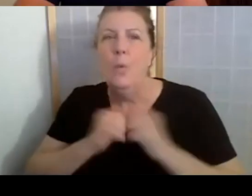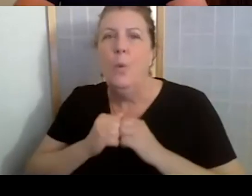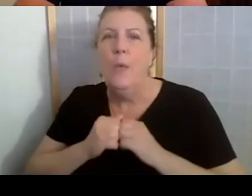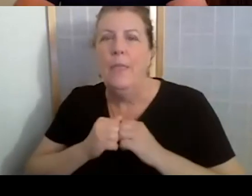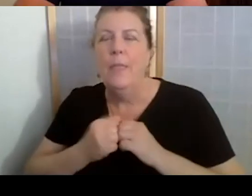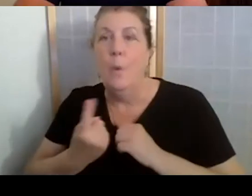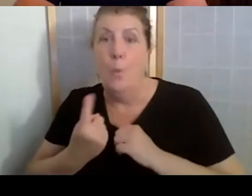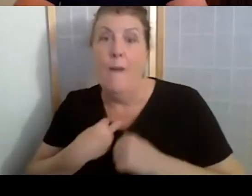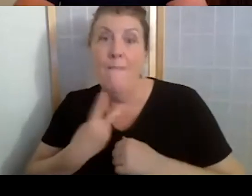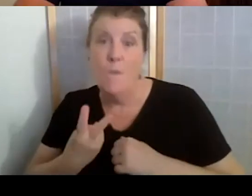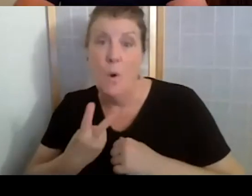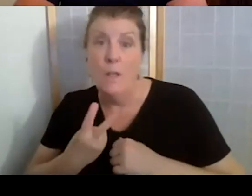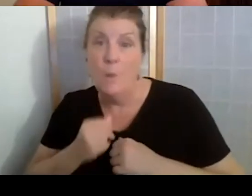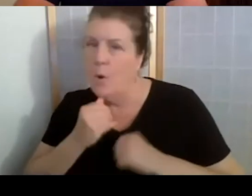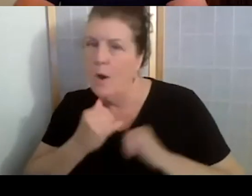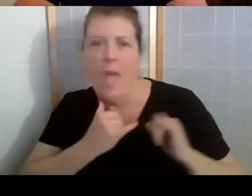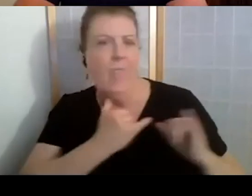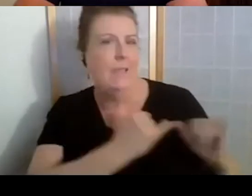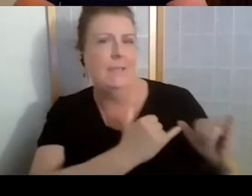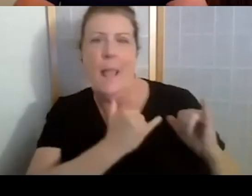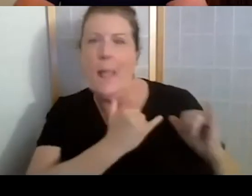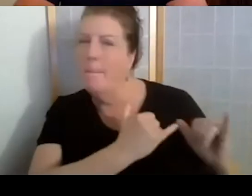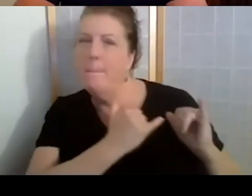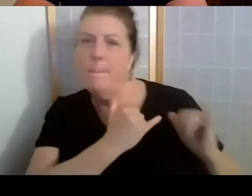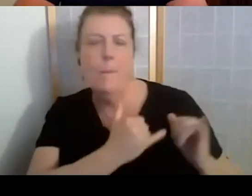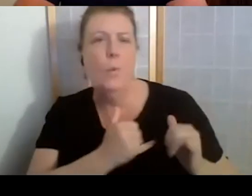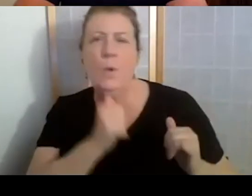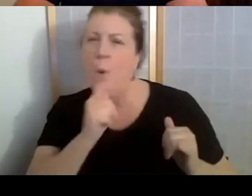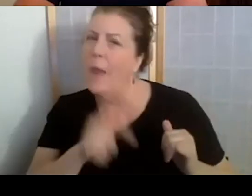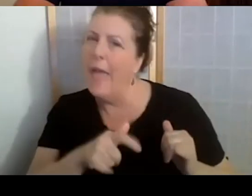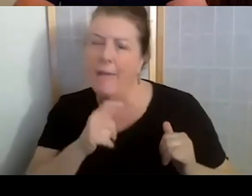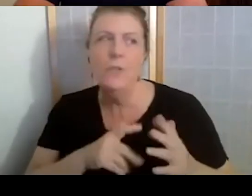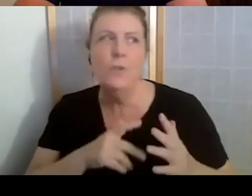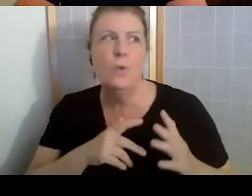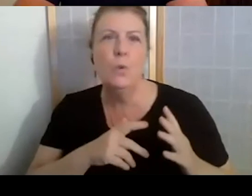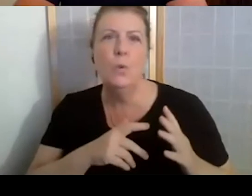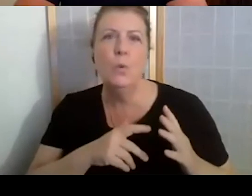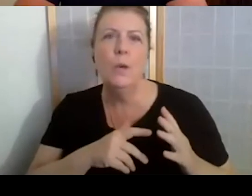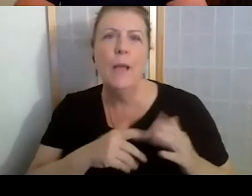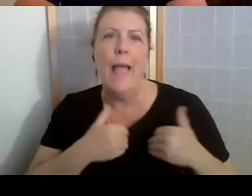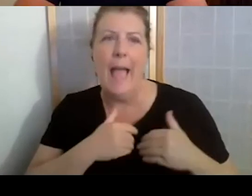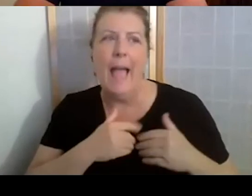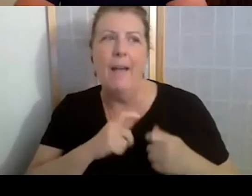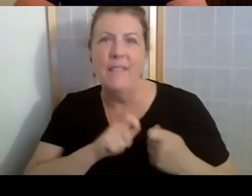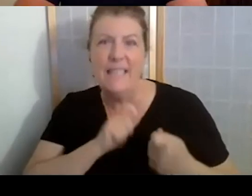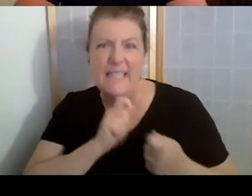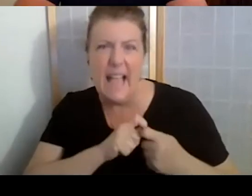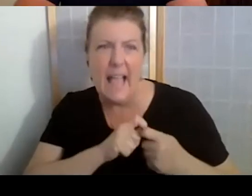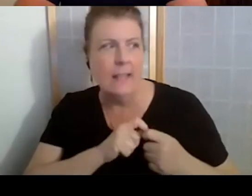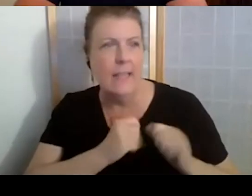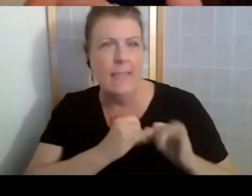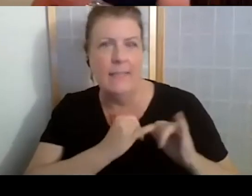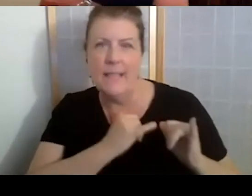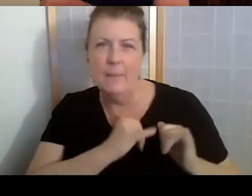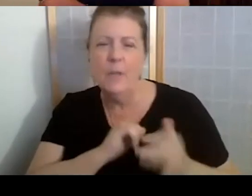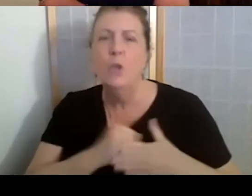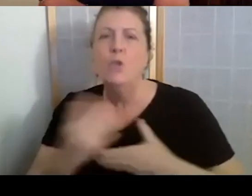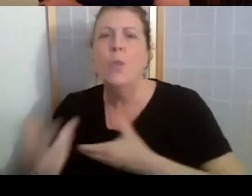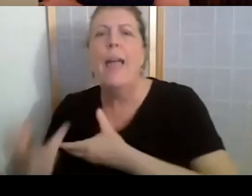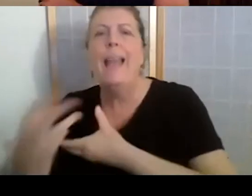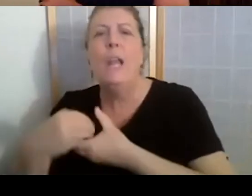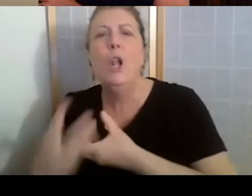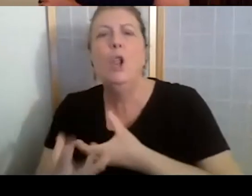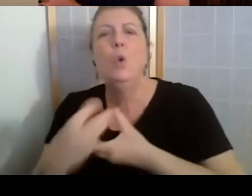that we're, that the inclusiveness that they come to by the time they get to Houston is part of